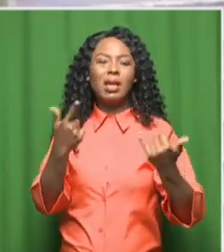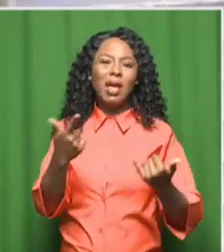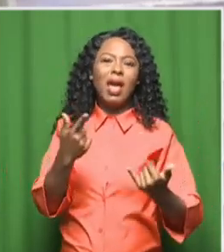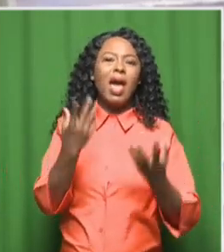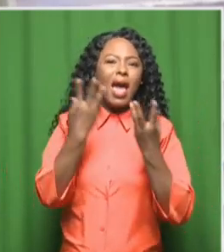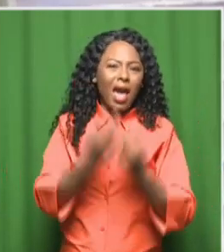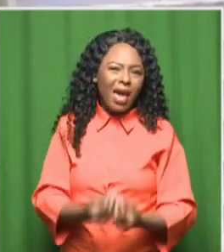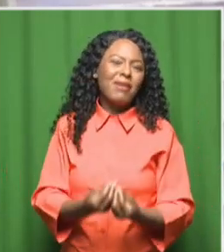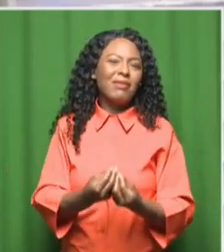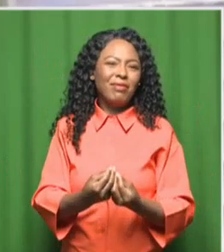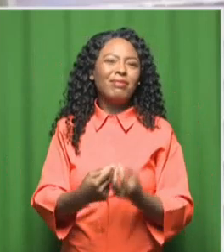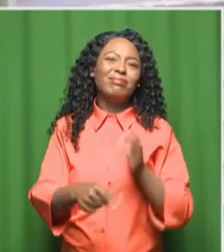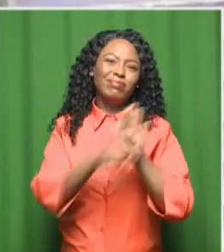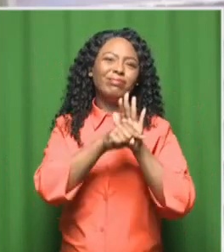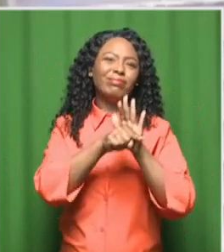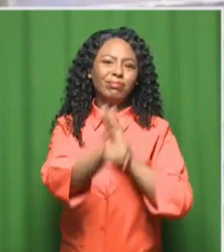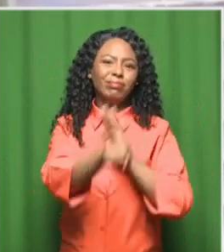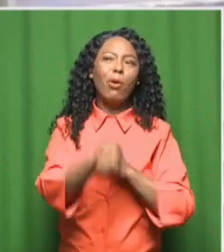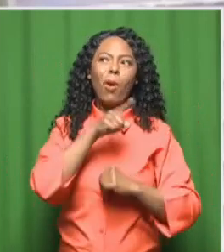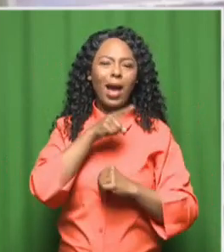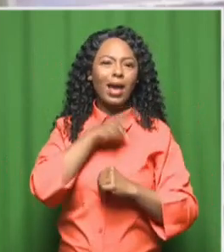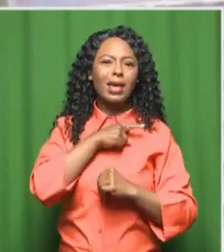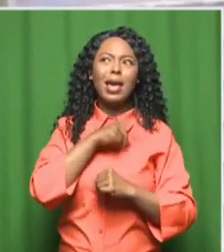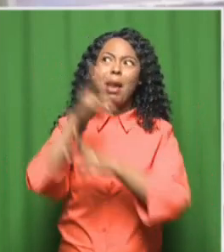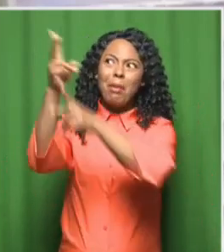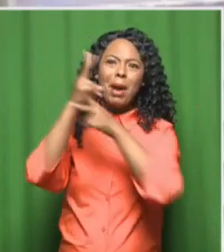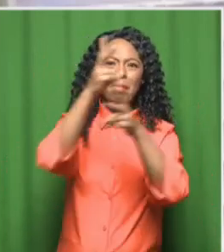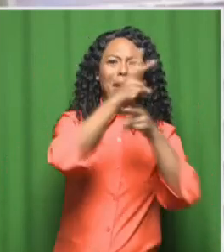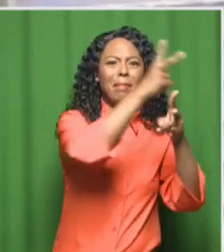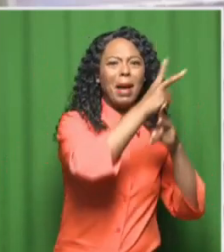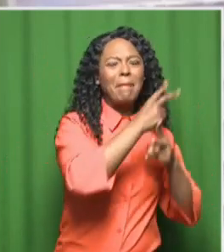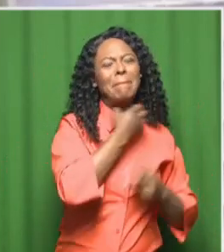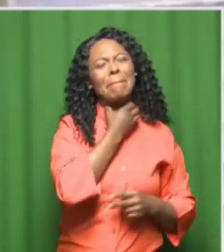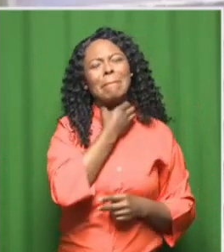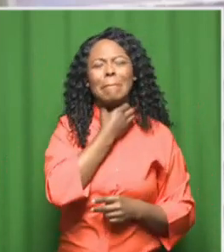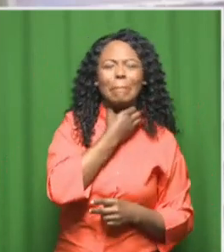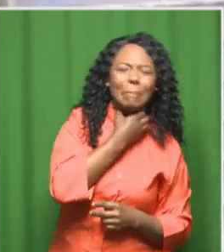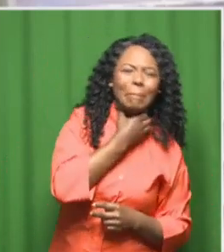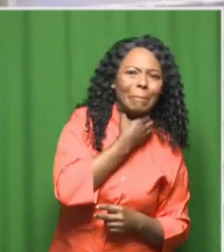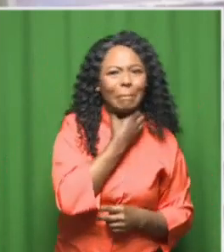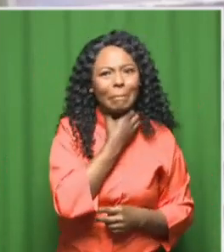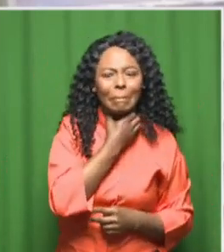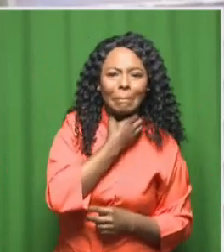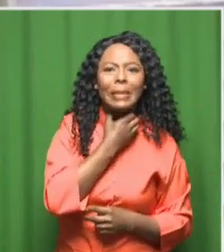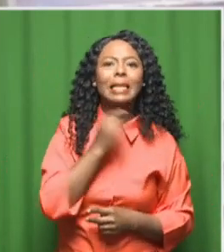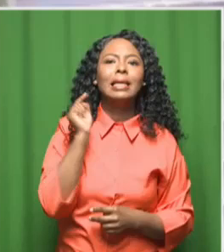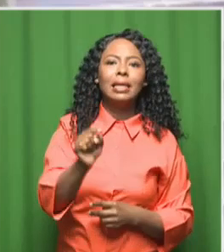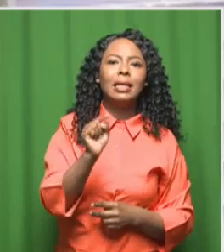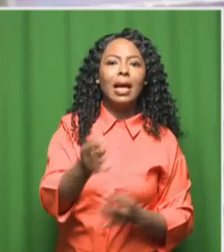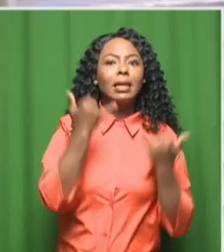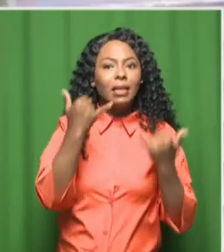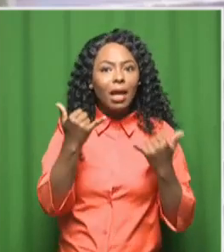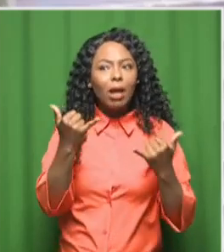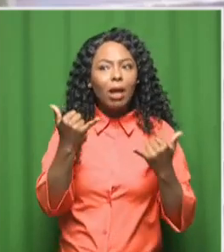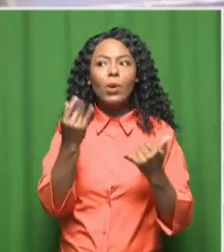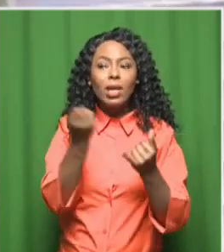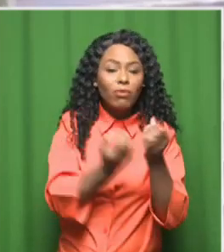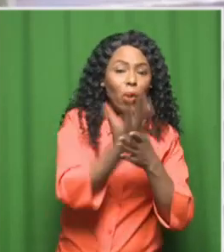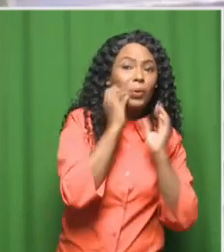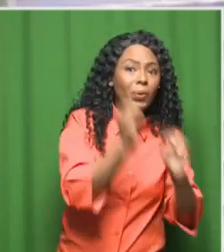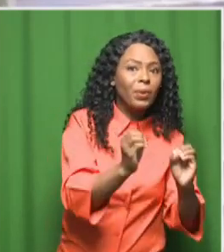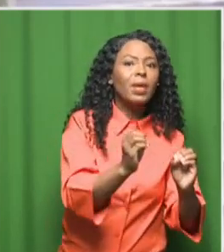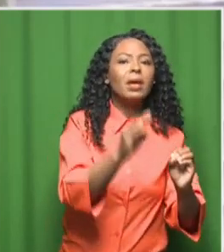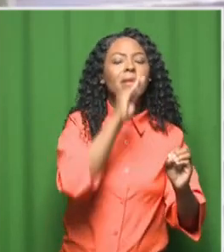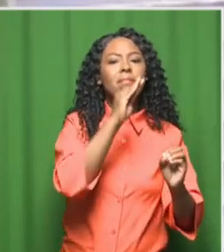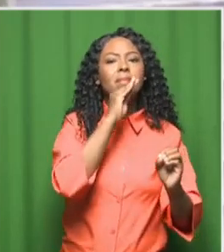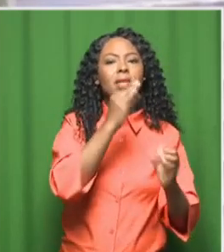owe a lot more. Our debt servicing costs are very, very high. And again, if you do not get growth to come in, that just means that we're